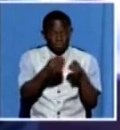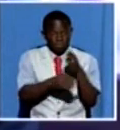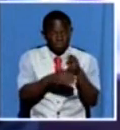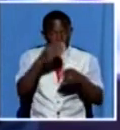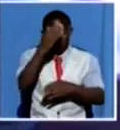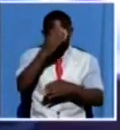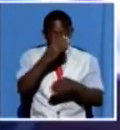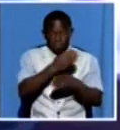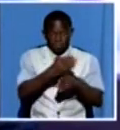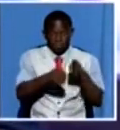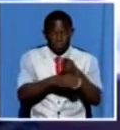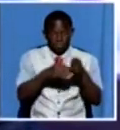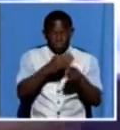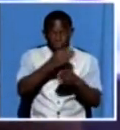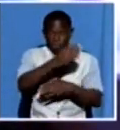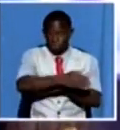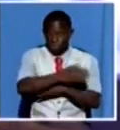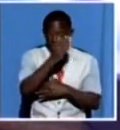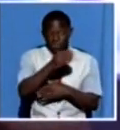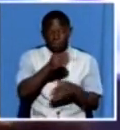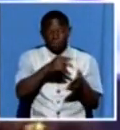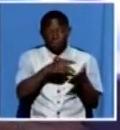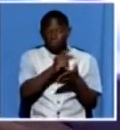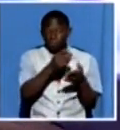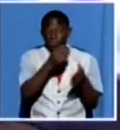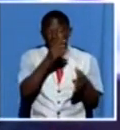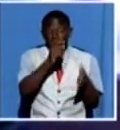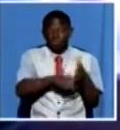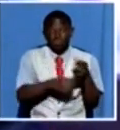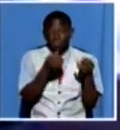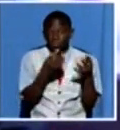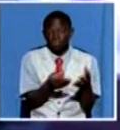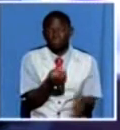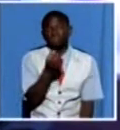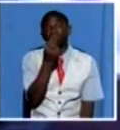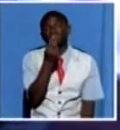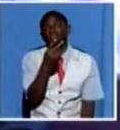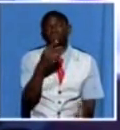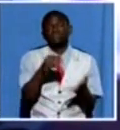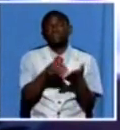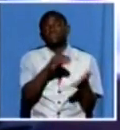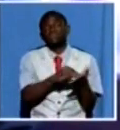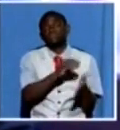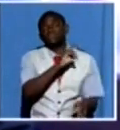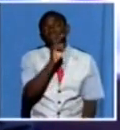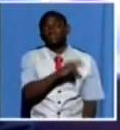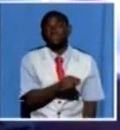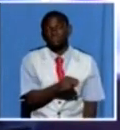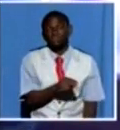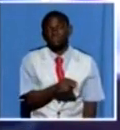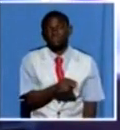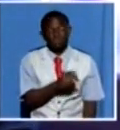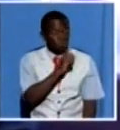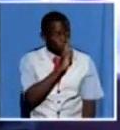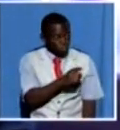that a fact? It's a fact. You can Google. Anybody can Google. You know, research has been simplified. It has been